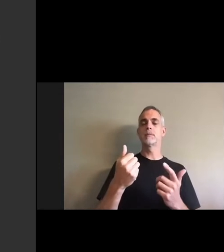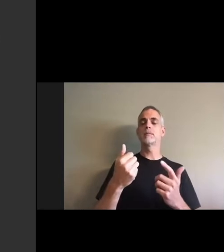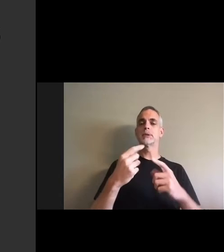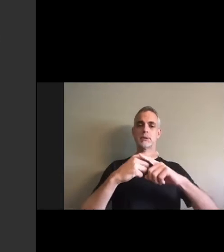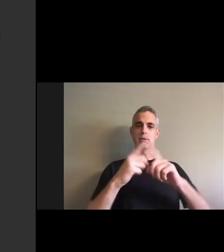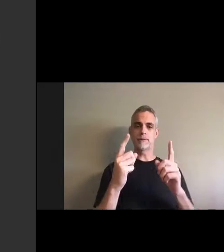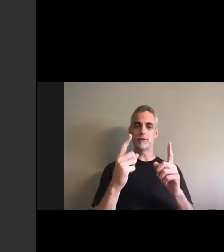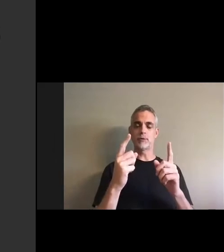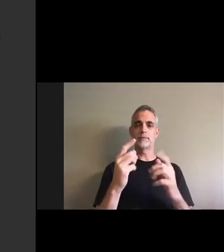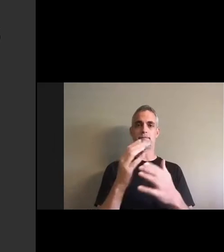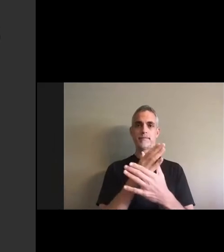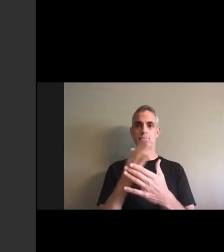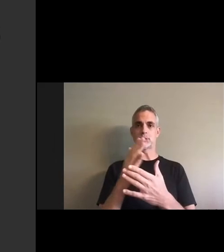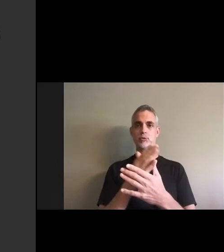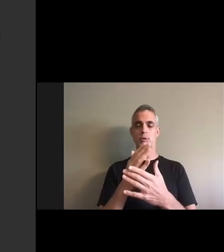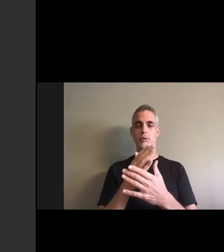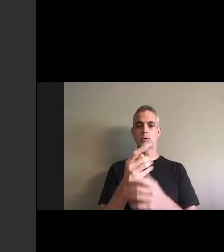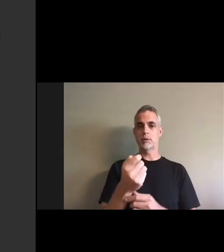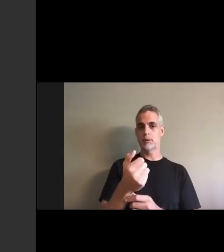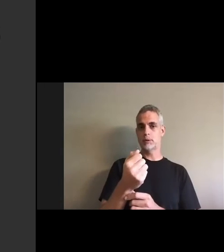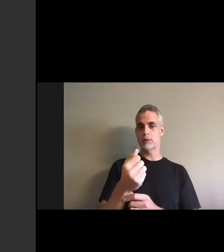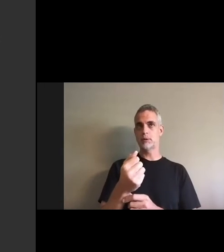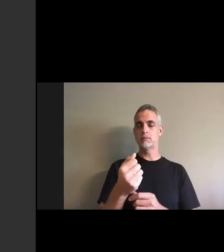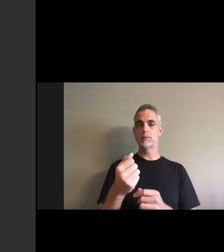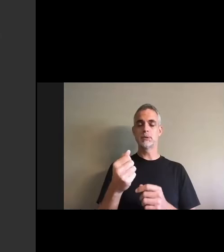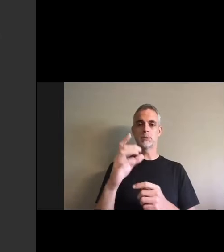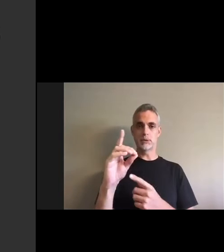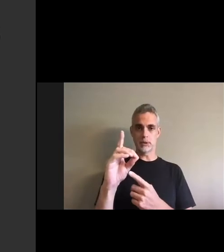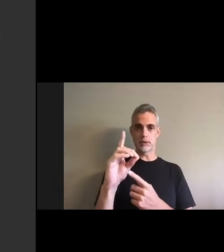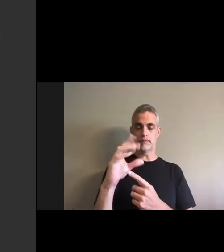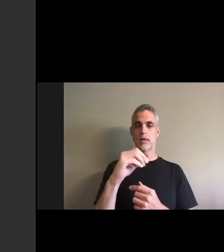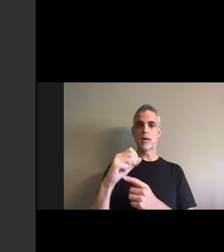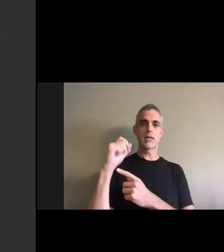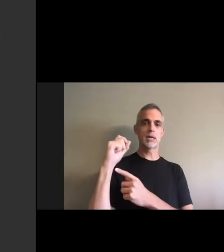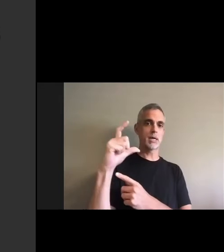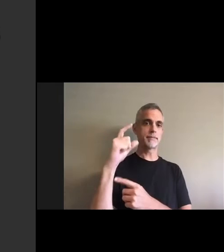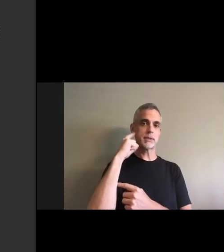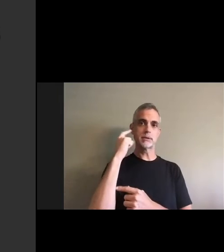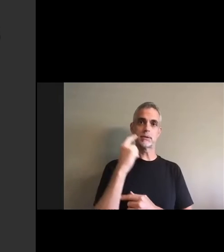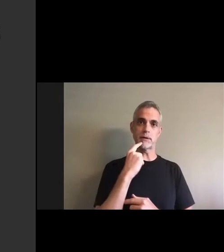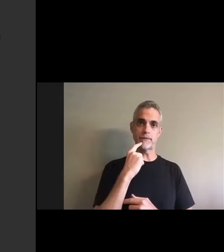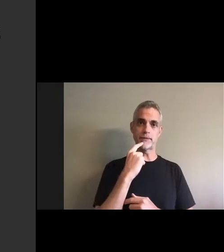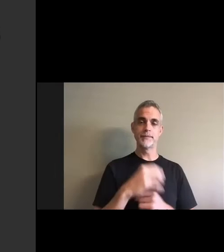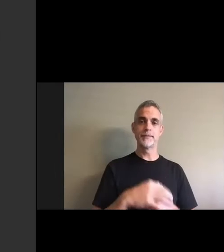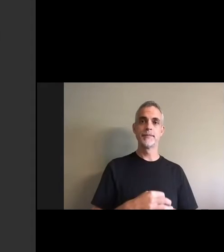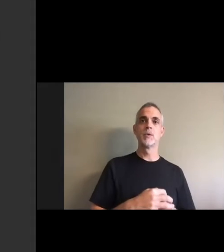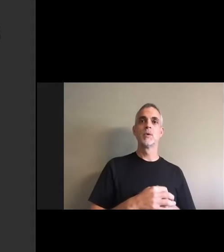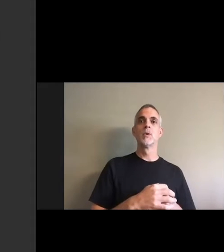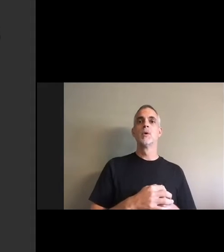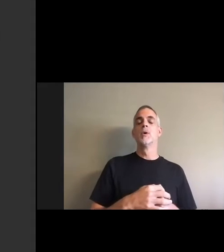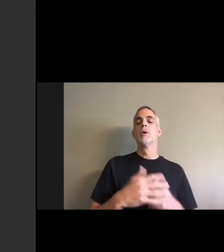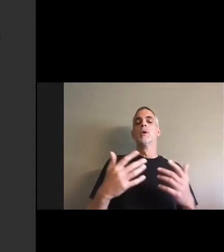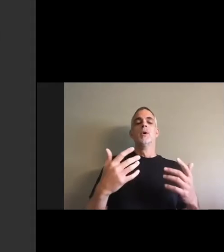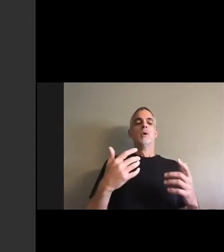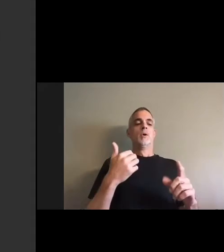of these common identities and share something with you about capital D and lowercase